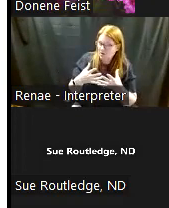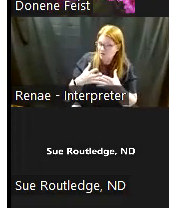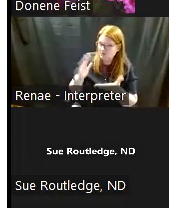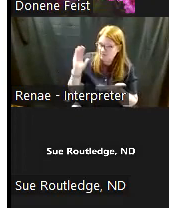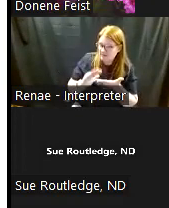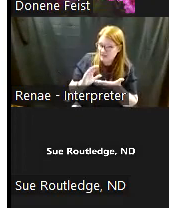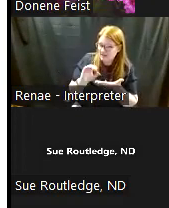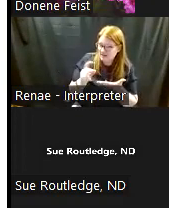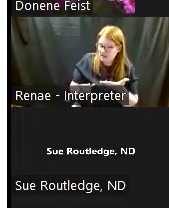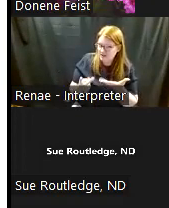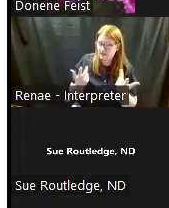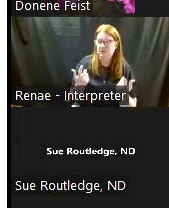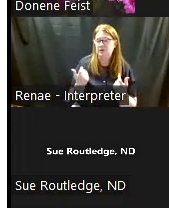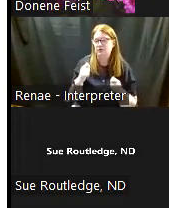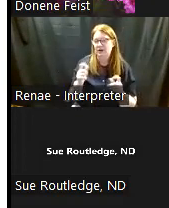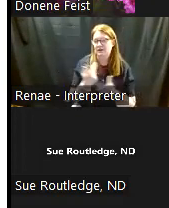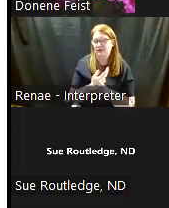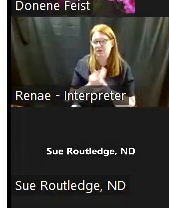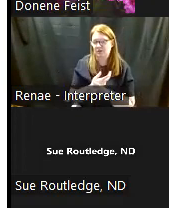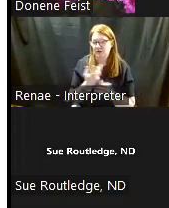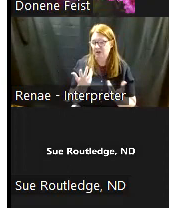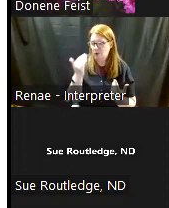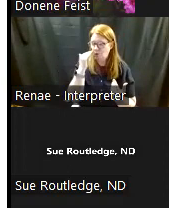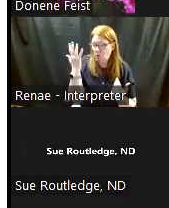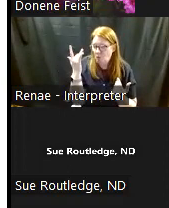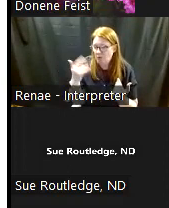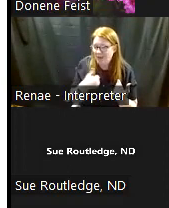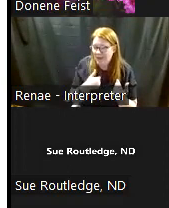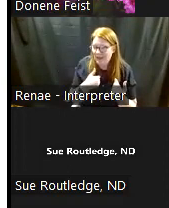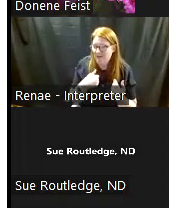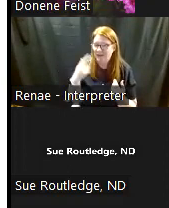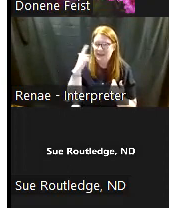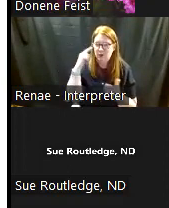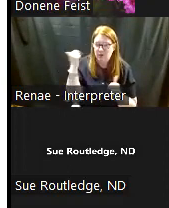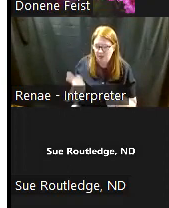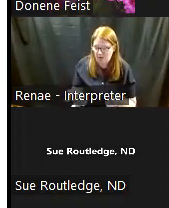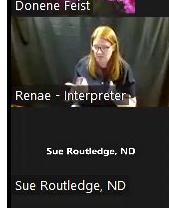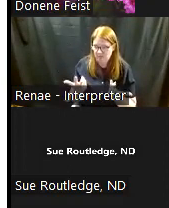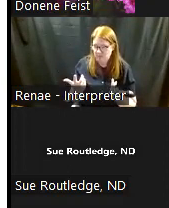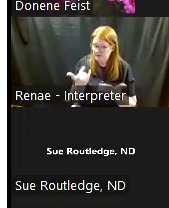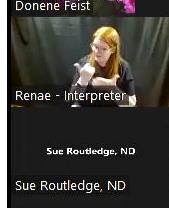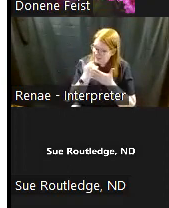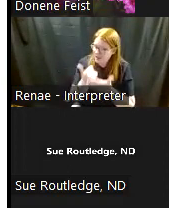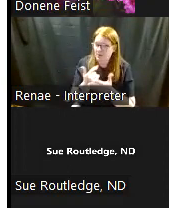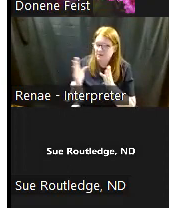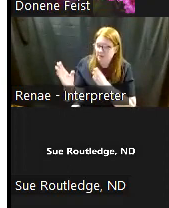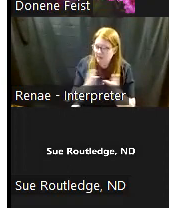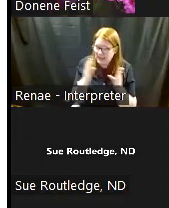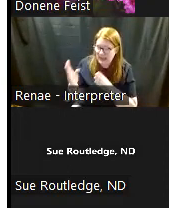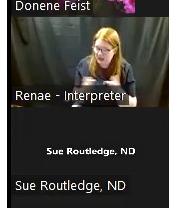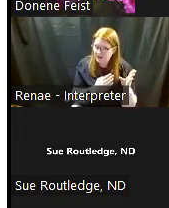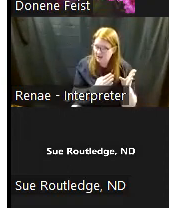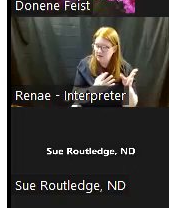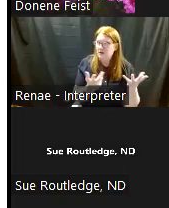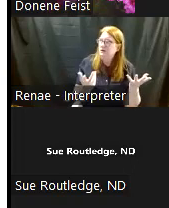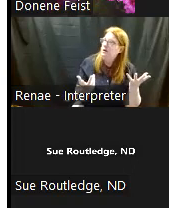have an etiology. Etiology and knowing why we have the hearing loss can help us plan for the future and have an expectation of maybe where it's going,